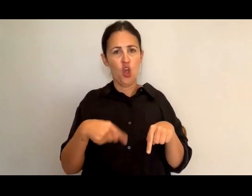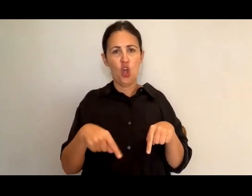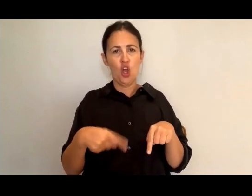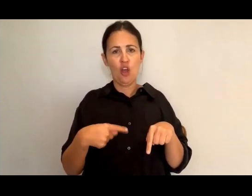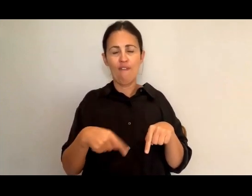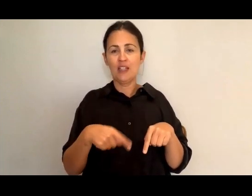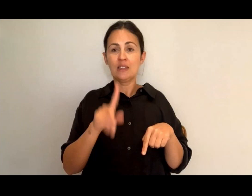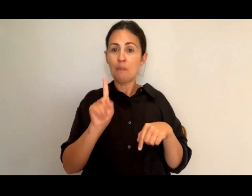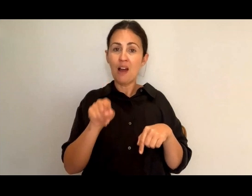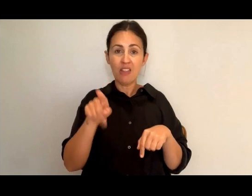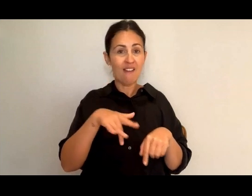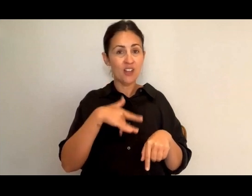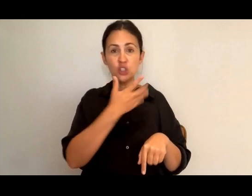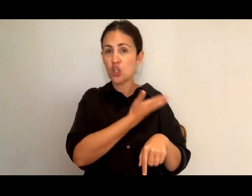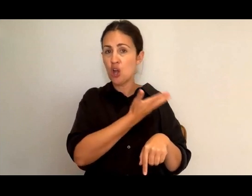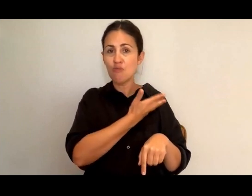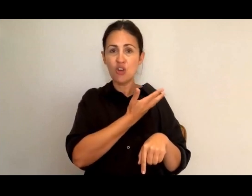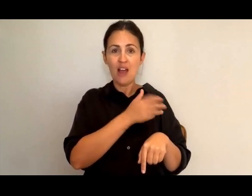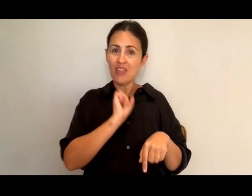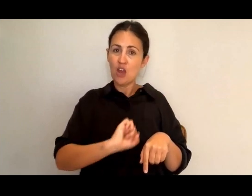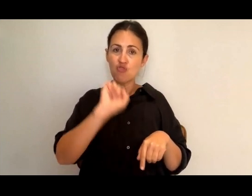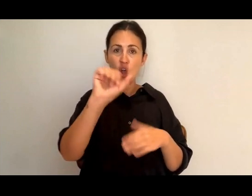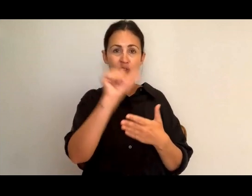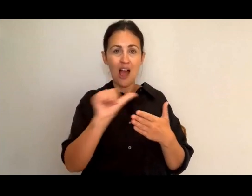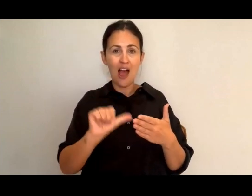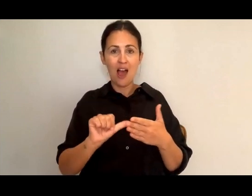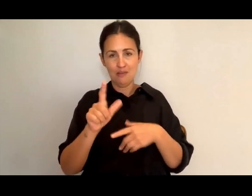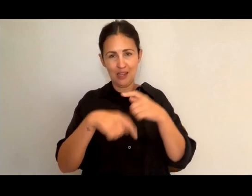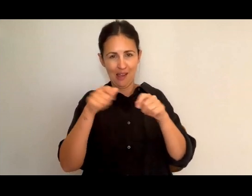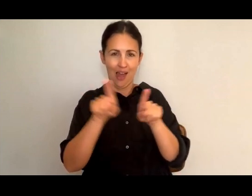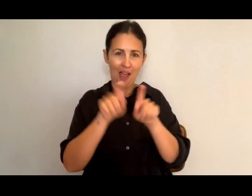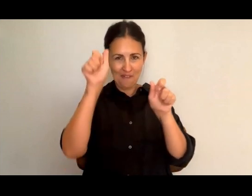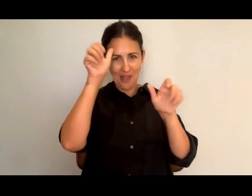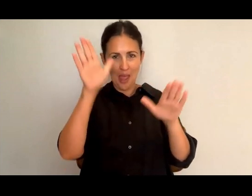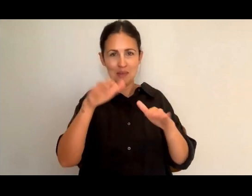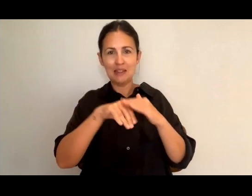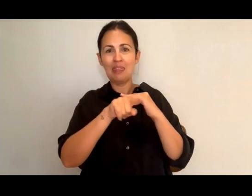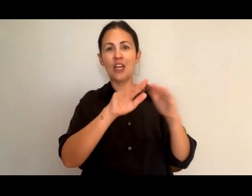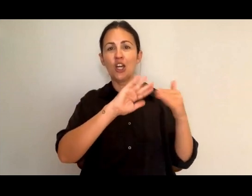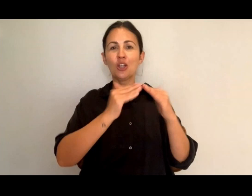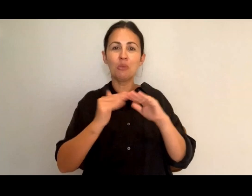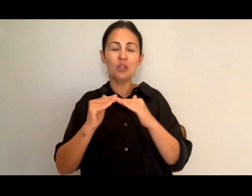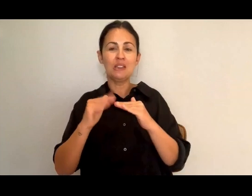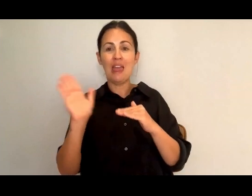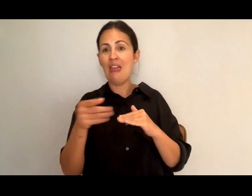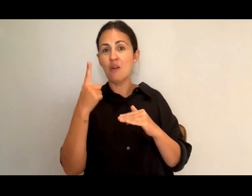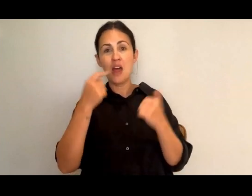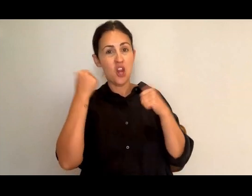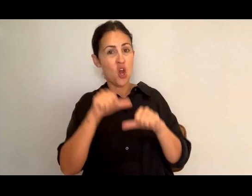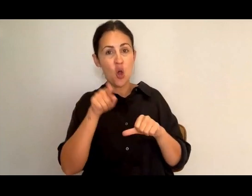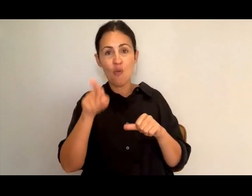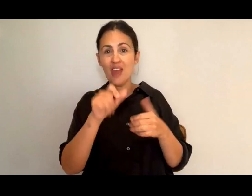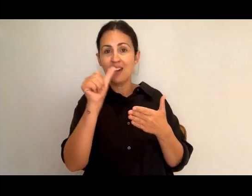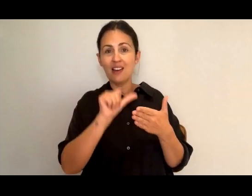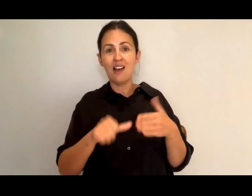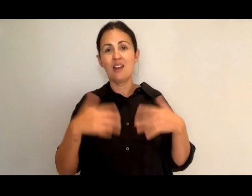like that, they've had a work on the wall. In talking about community engagement and getting people into the gallery, what a great first step for some of